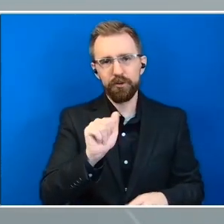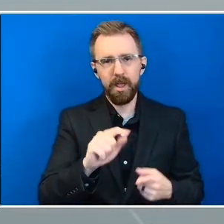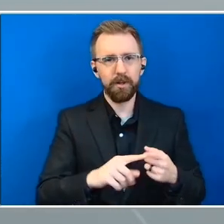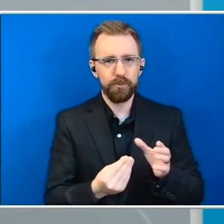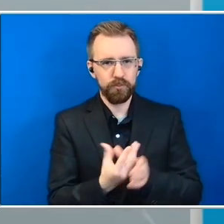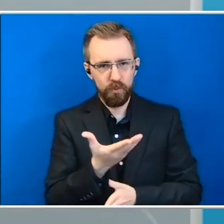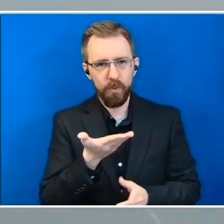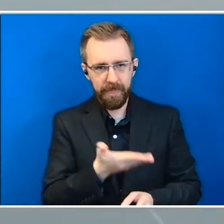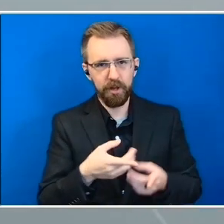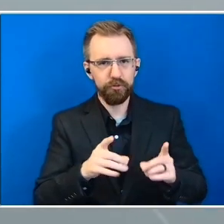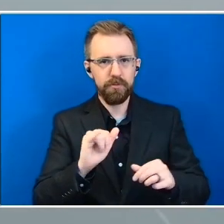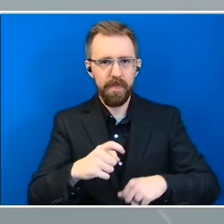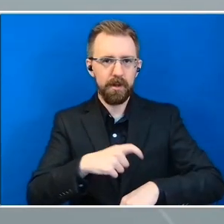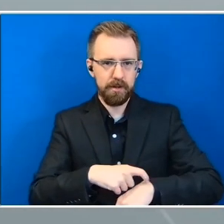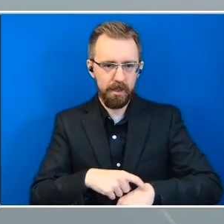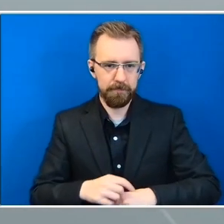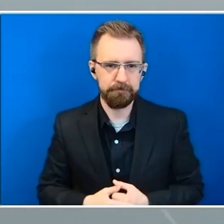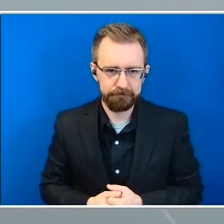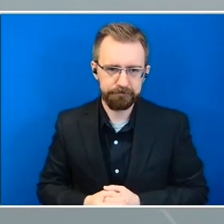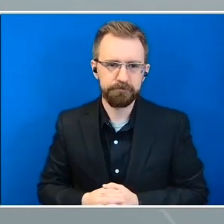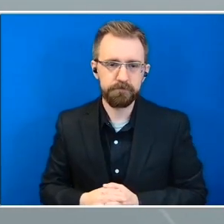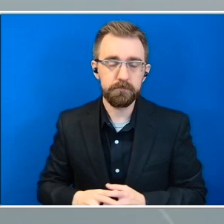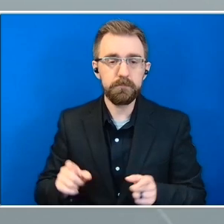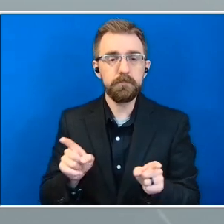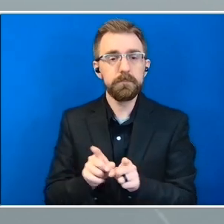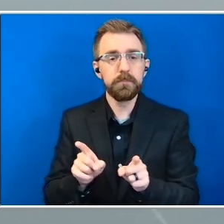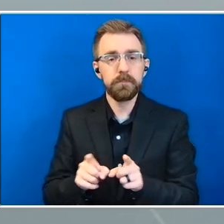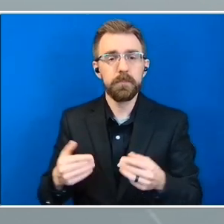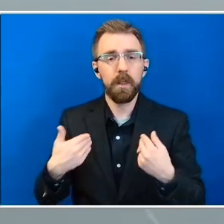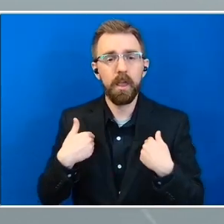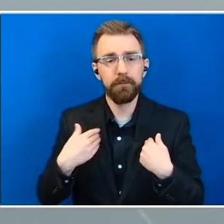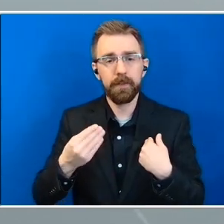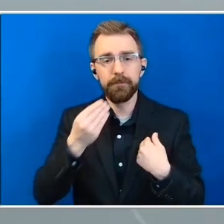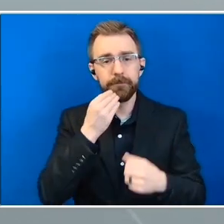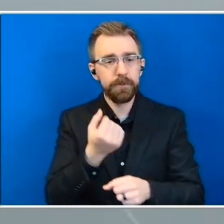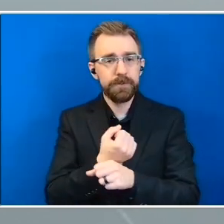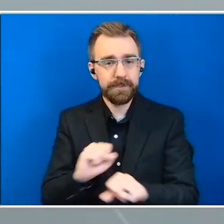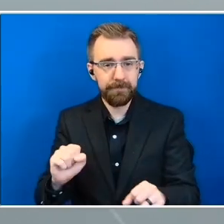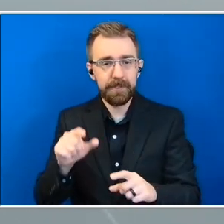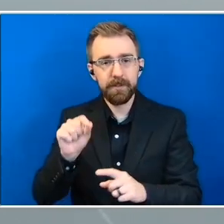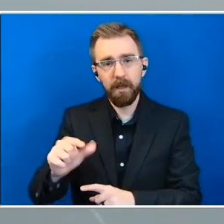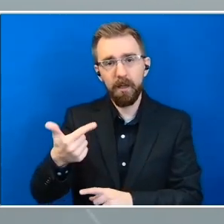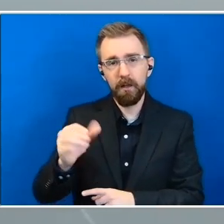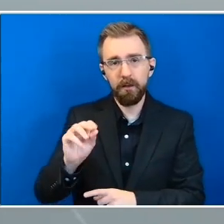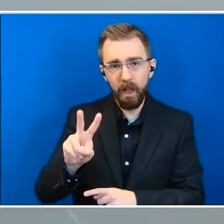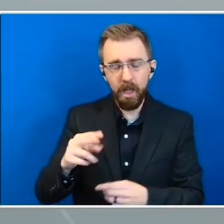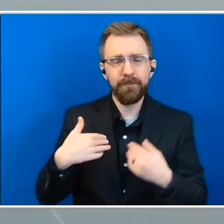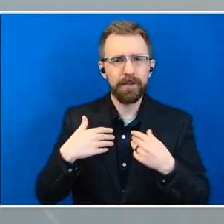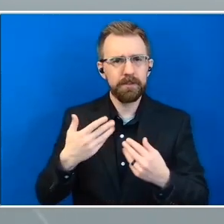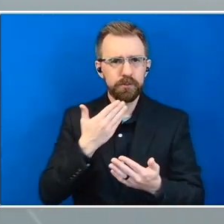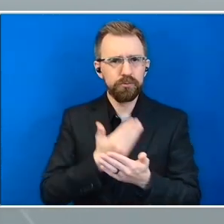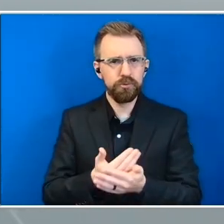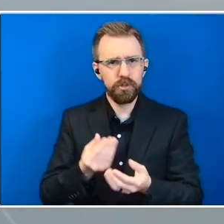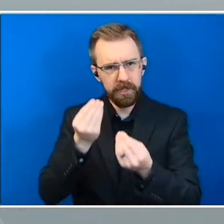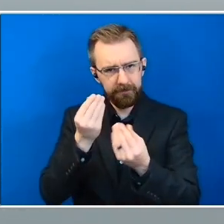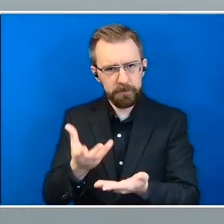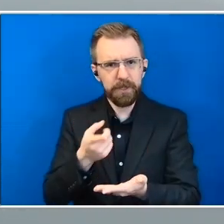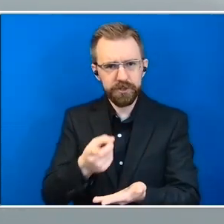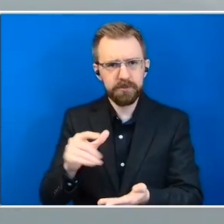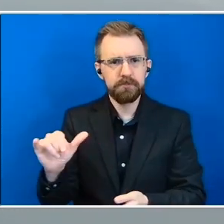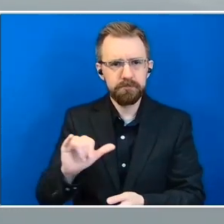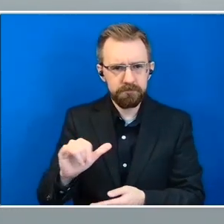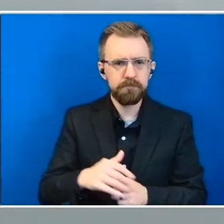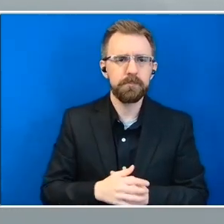time. Also, we have foodsafety.gov has a very good infographic that has been shared on